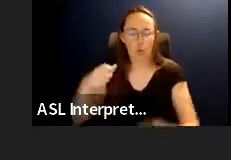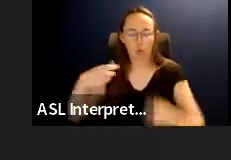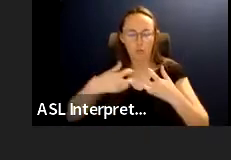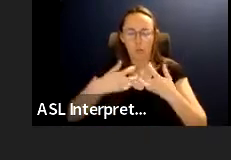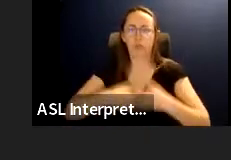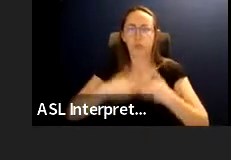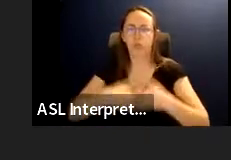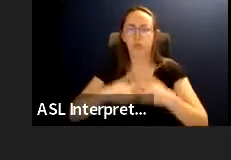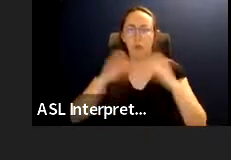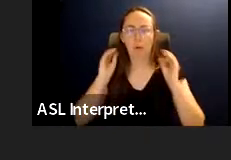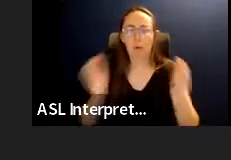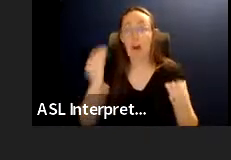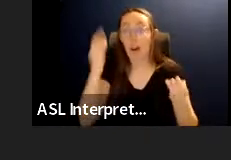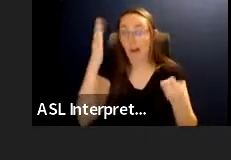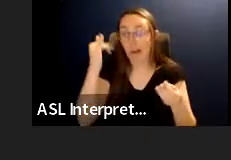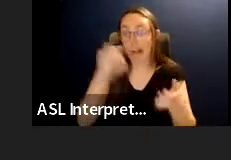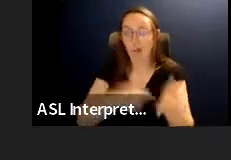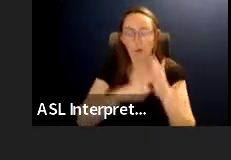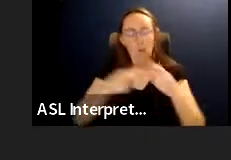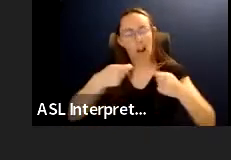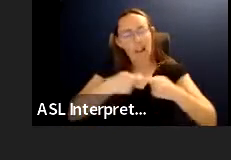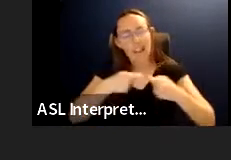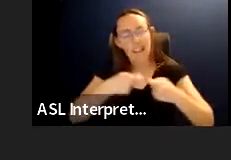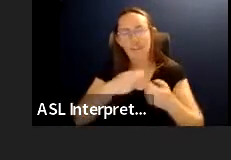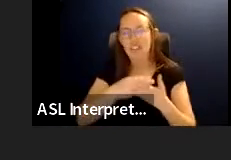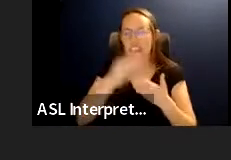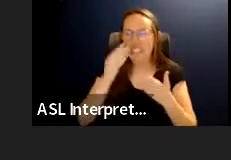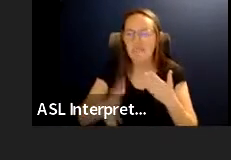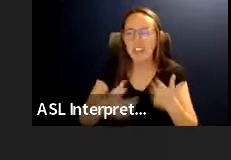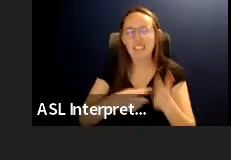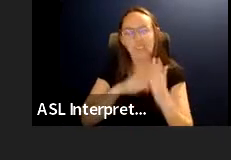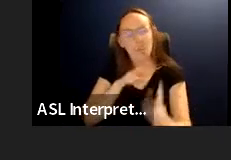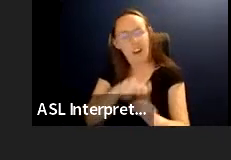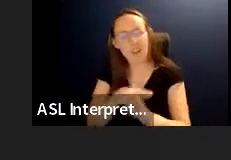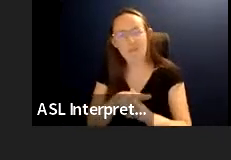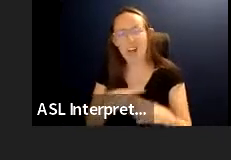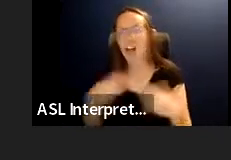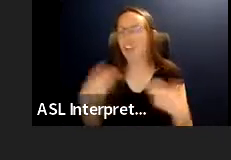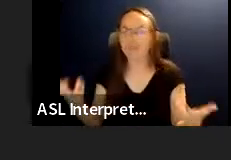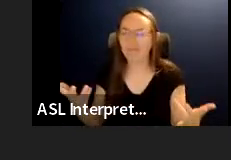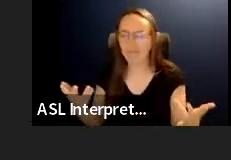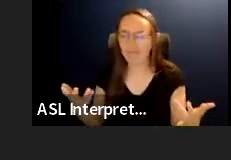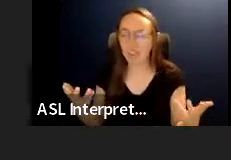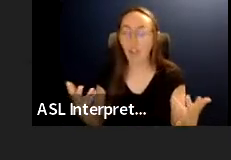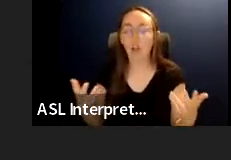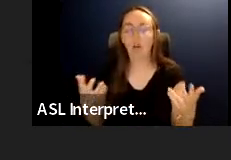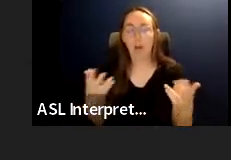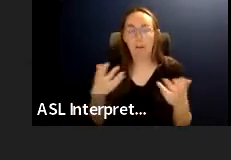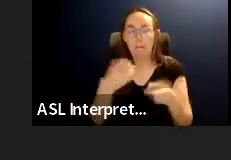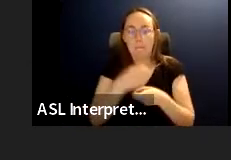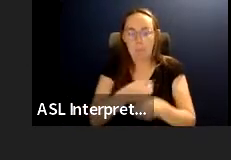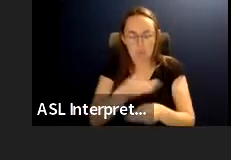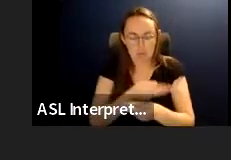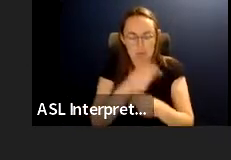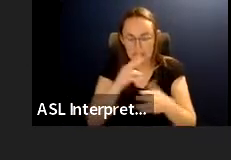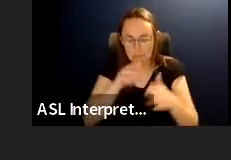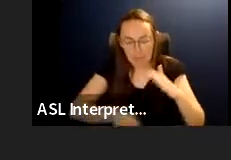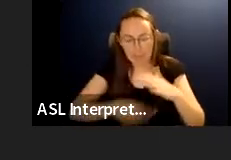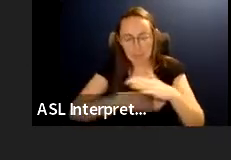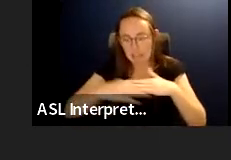require electricity. Power tools are expensive. You have to plug in. So everything is made just using some basic hand